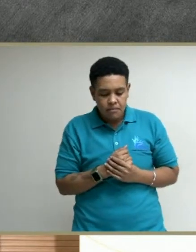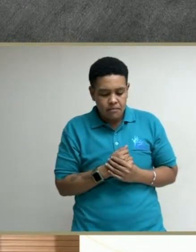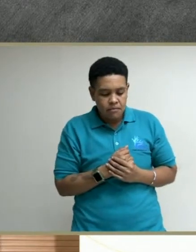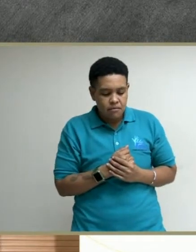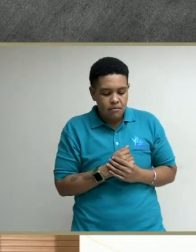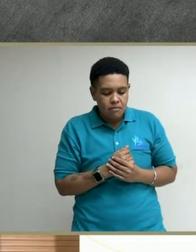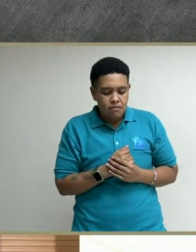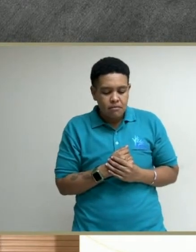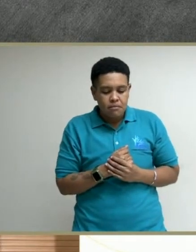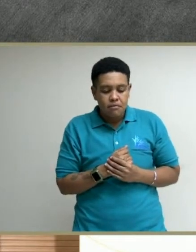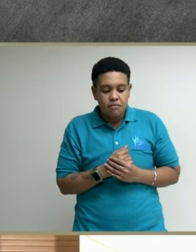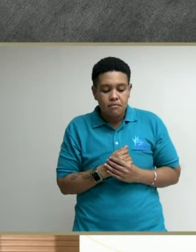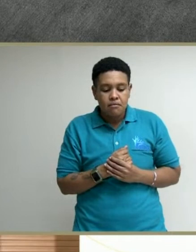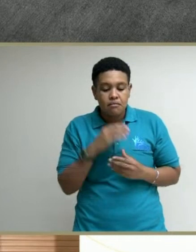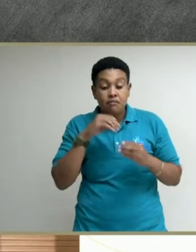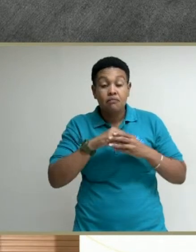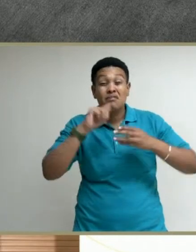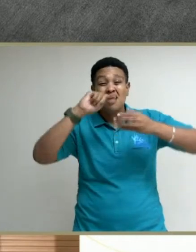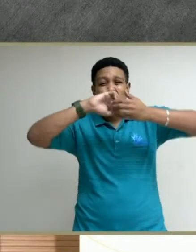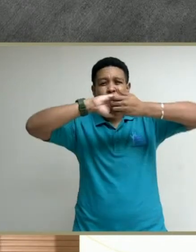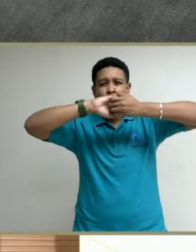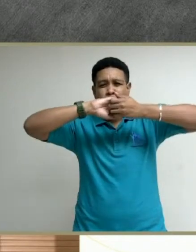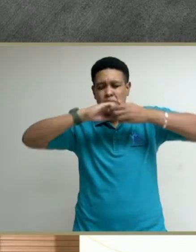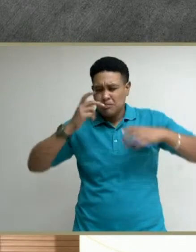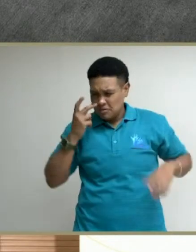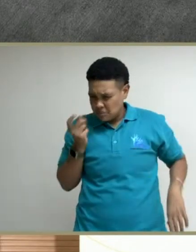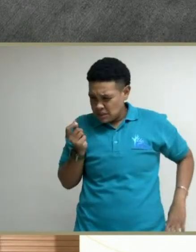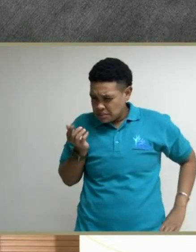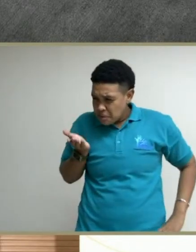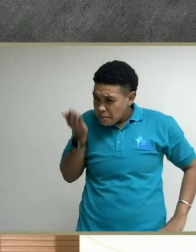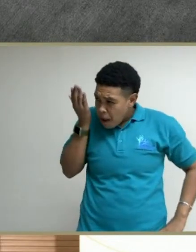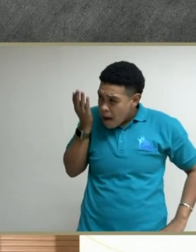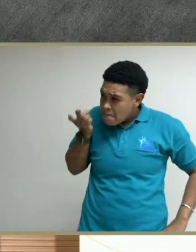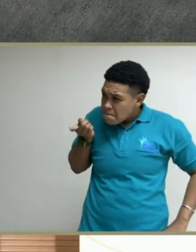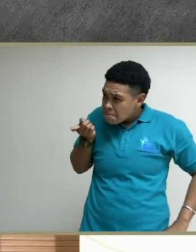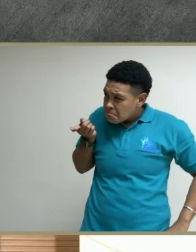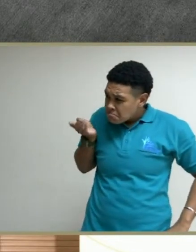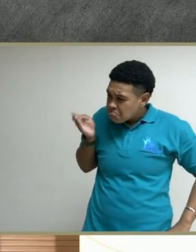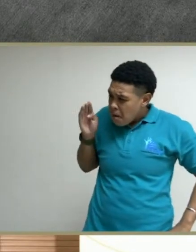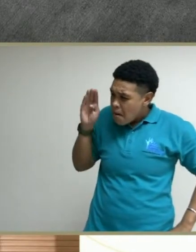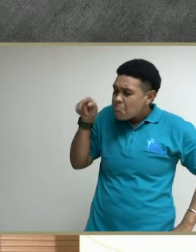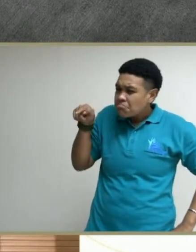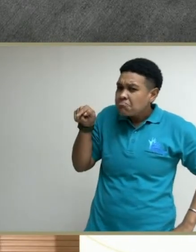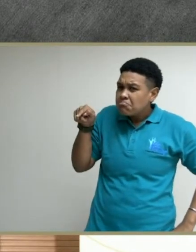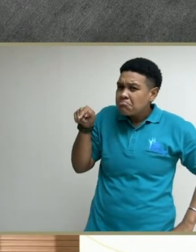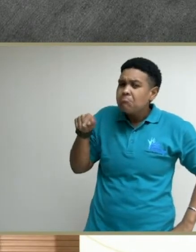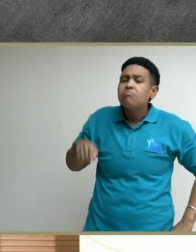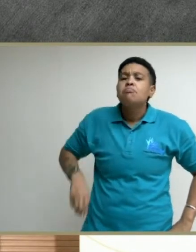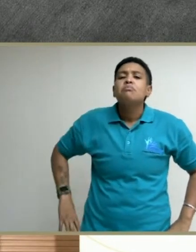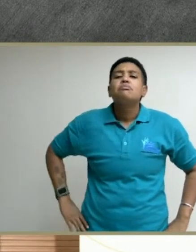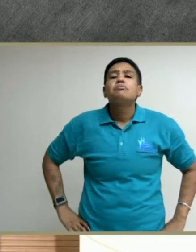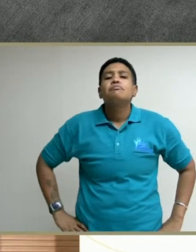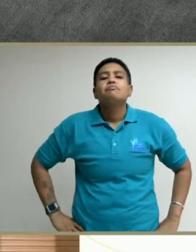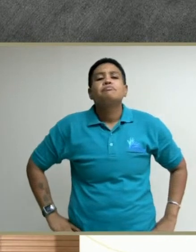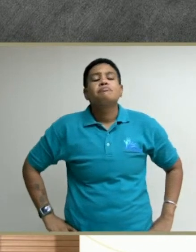in St. Thomas as well, we will be seeing an increase in the number of cases. Next slide.